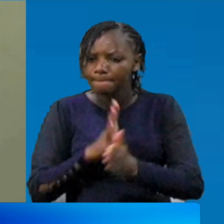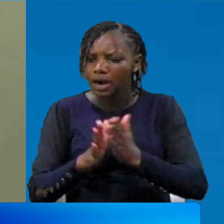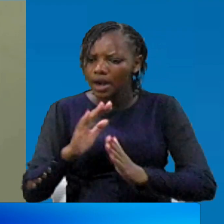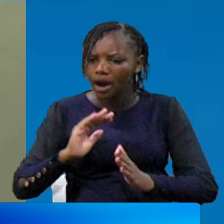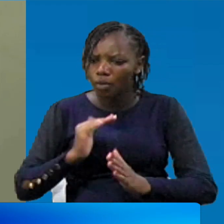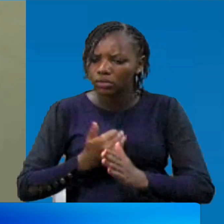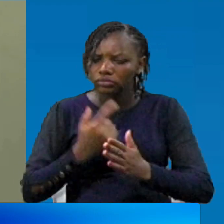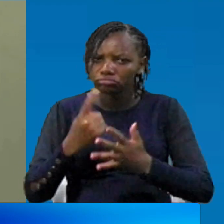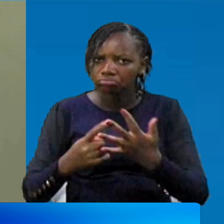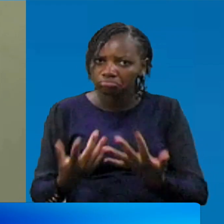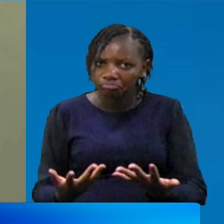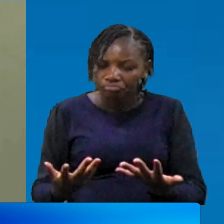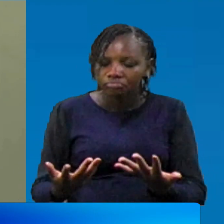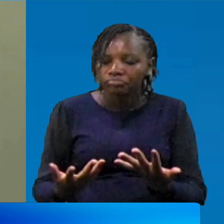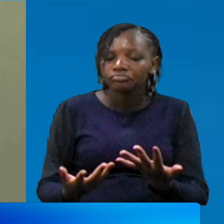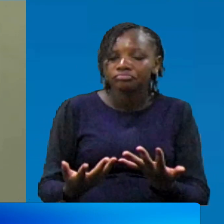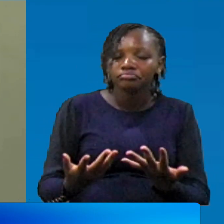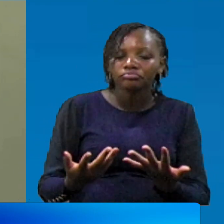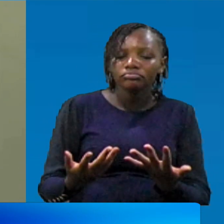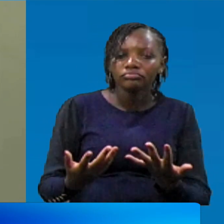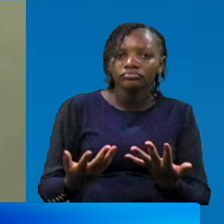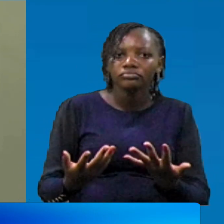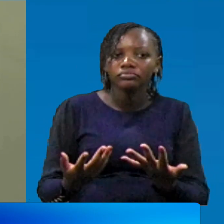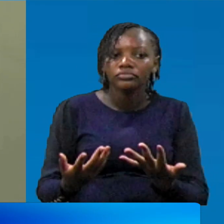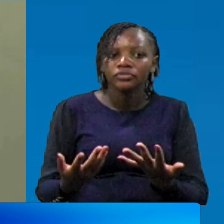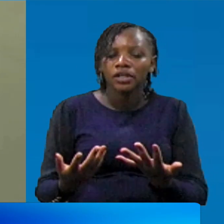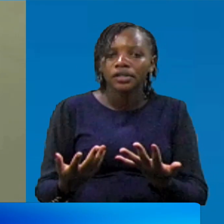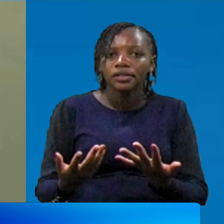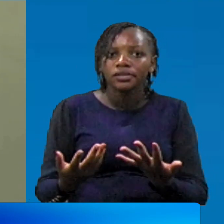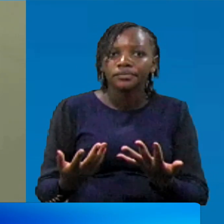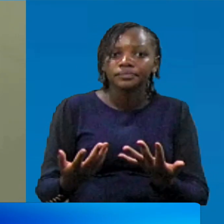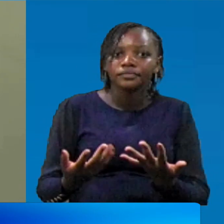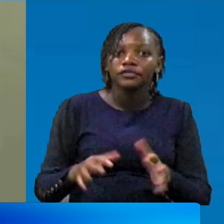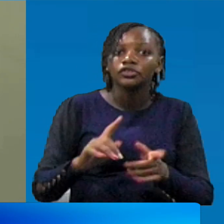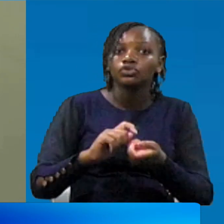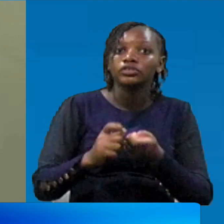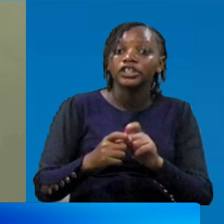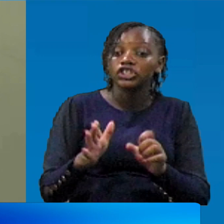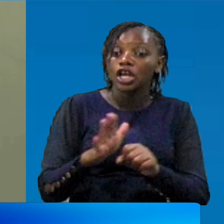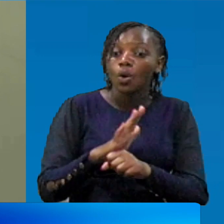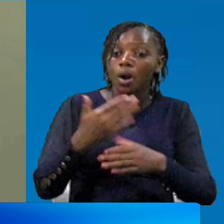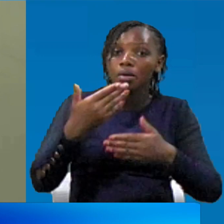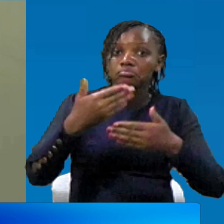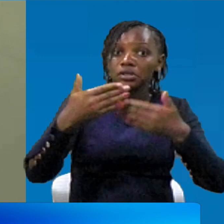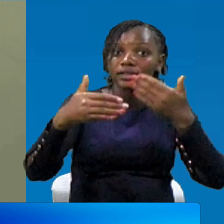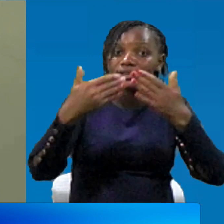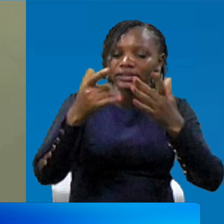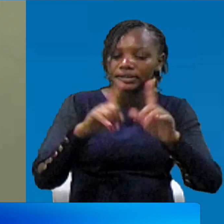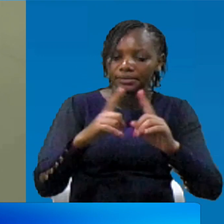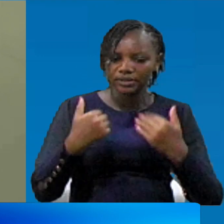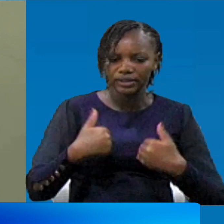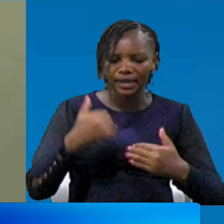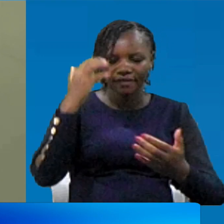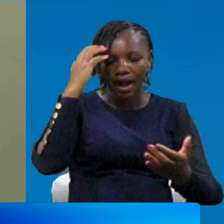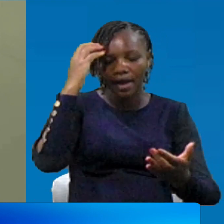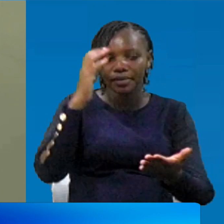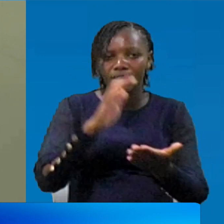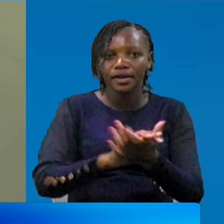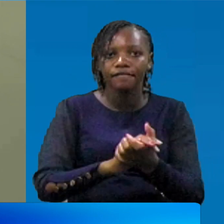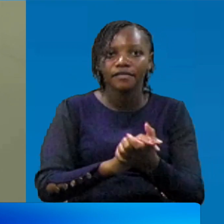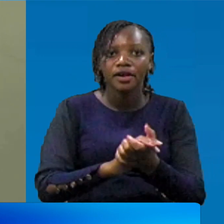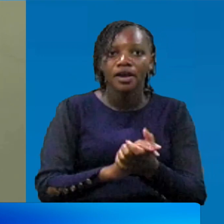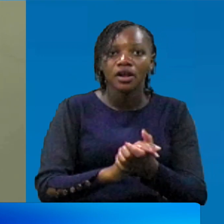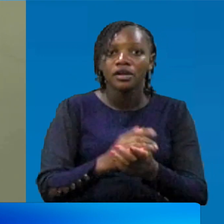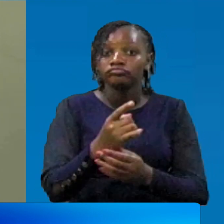actually to renovate the entire building, and therefore I want to believe that you'll